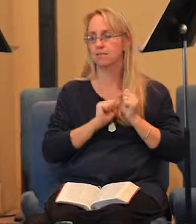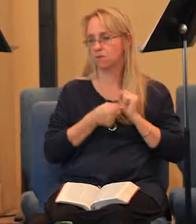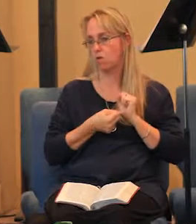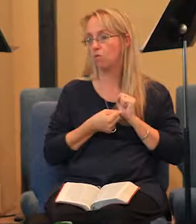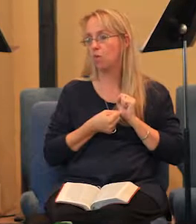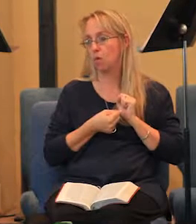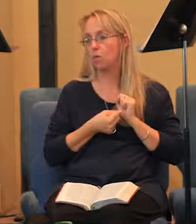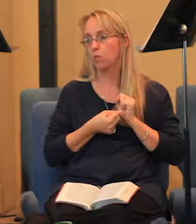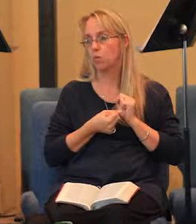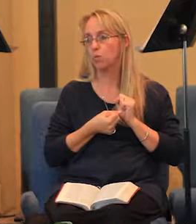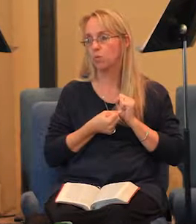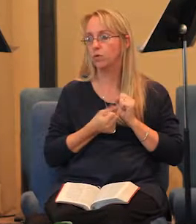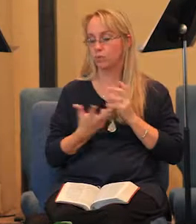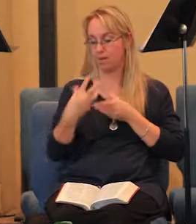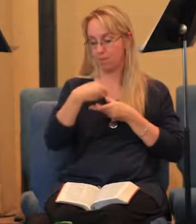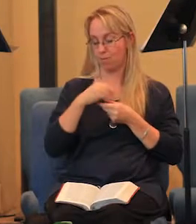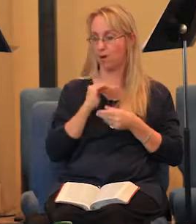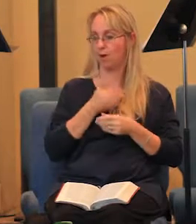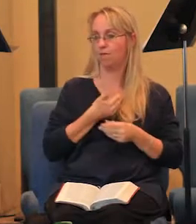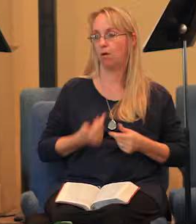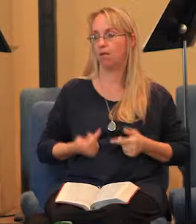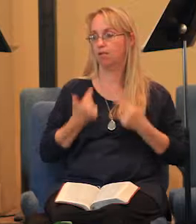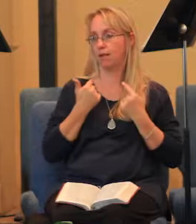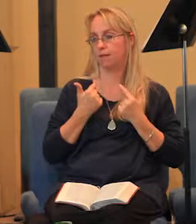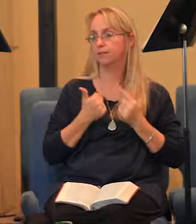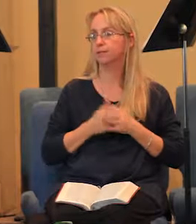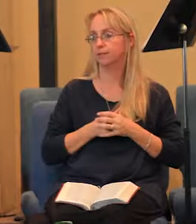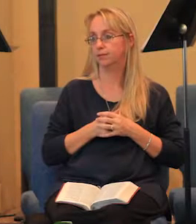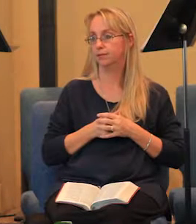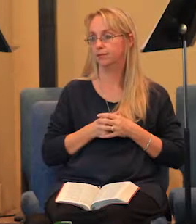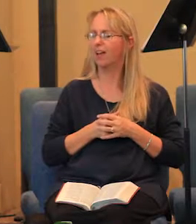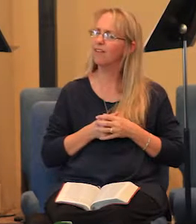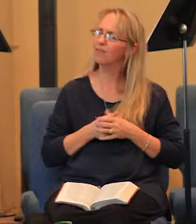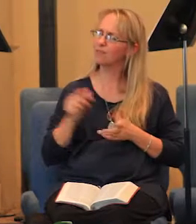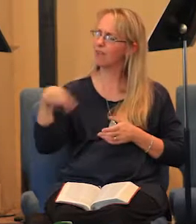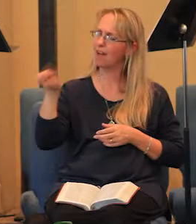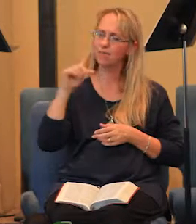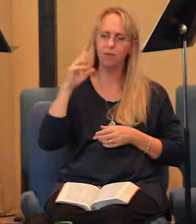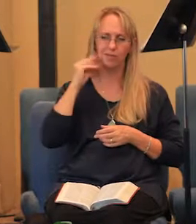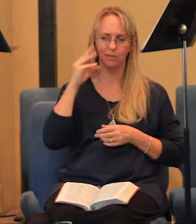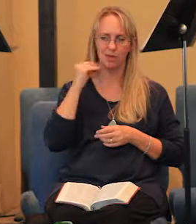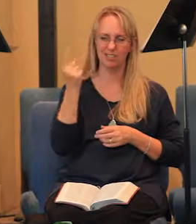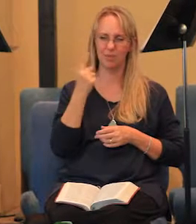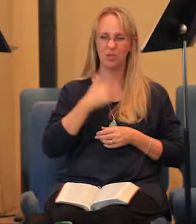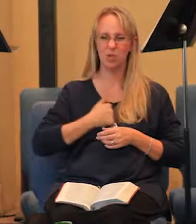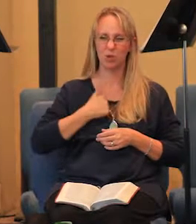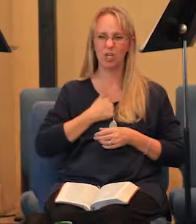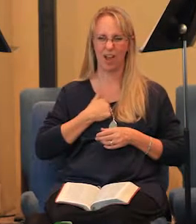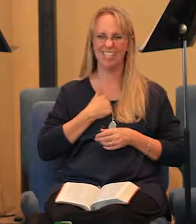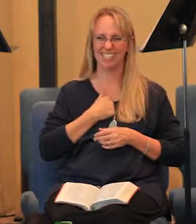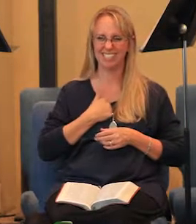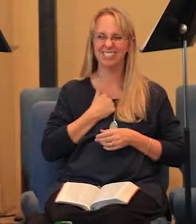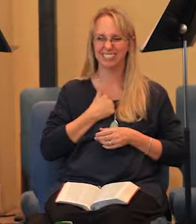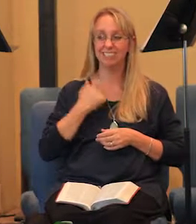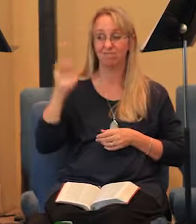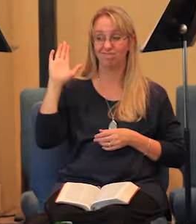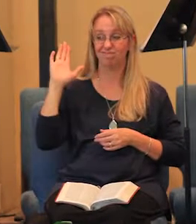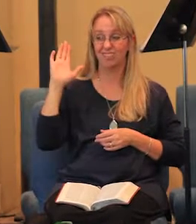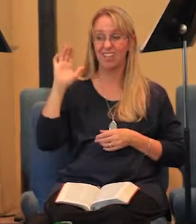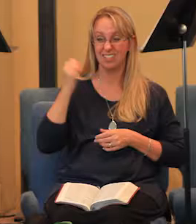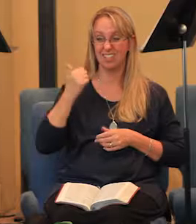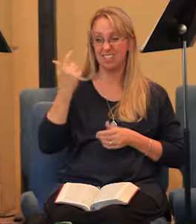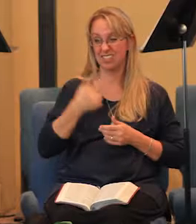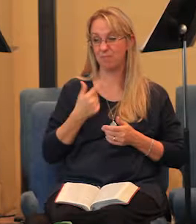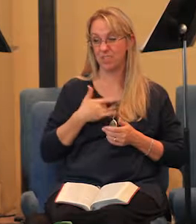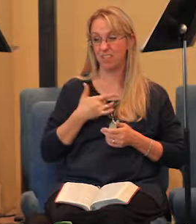sorrow to be part of our lives. Have you ever done something you regret? Go ahead and raise your hand. Have you ever